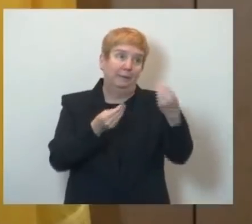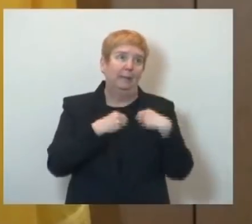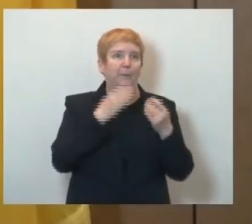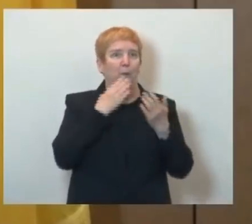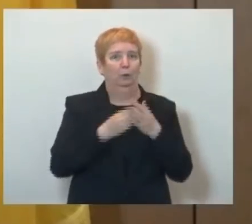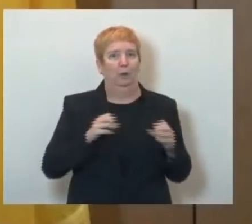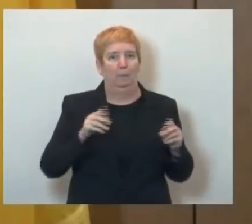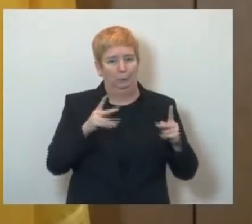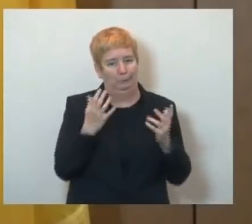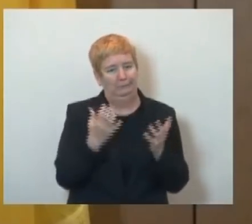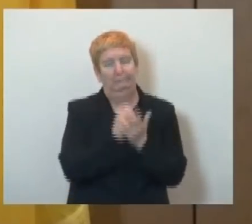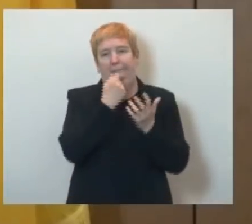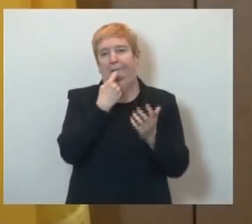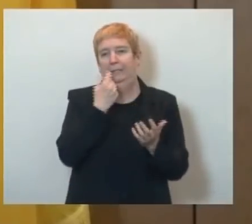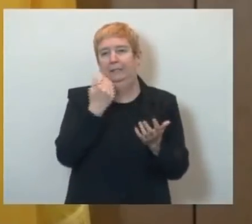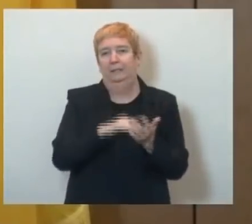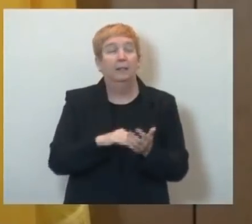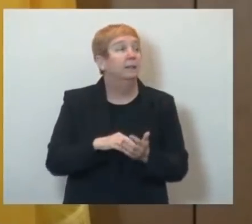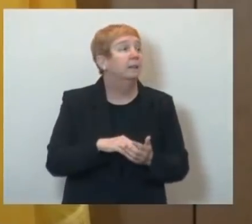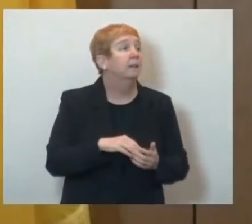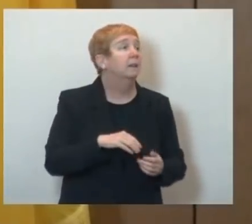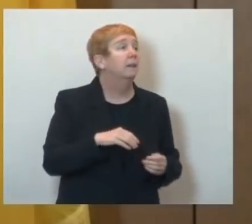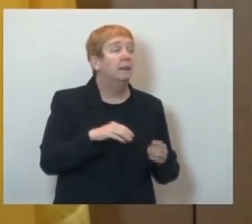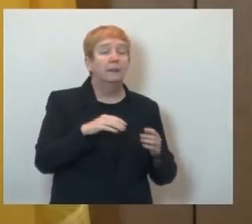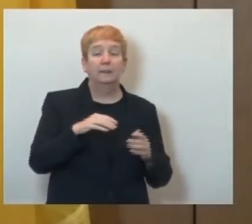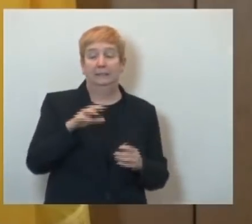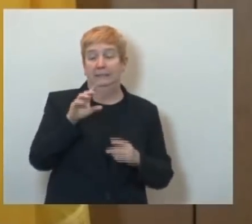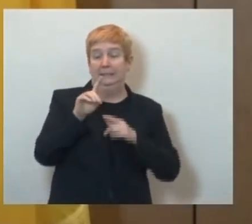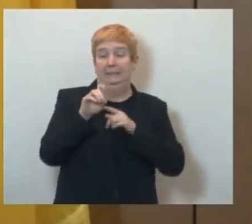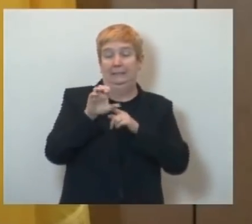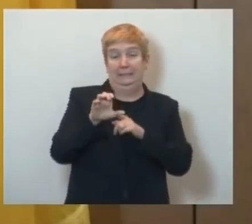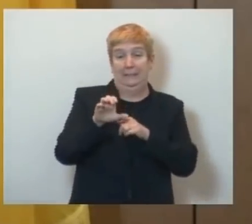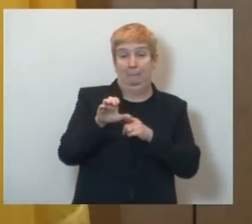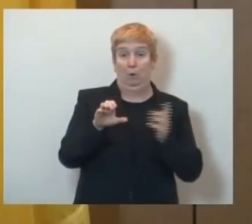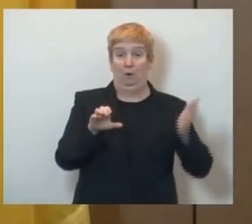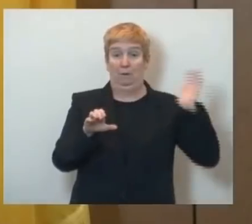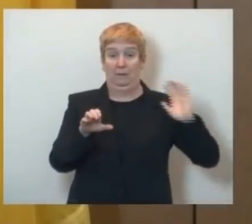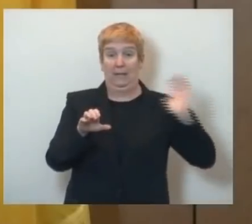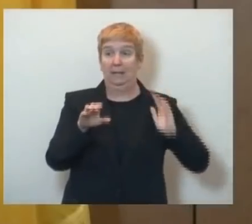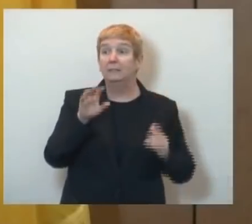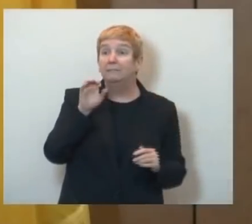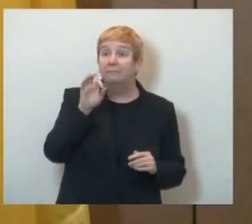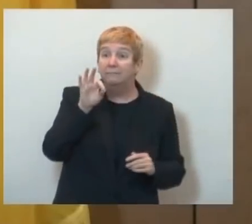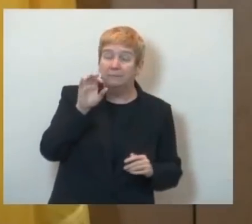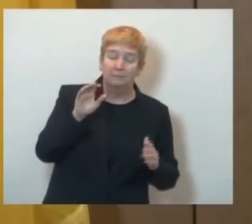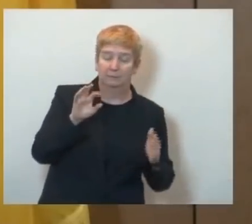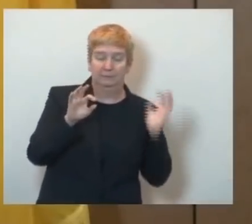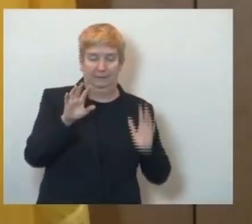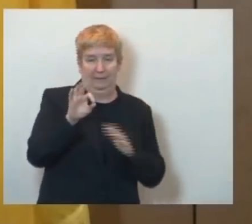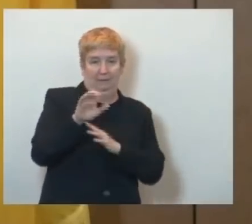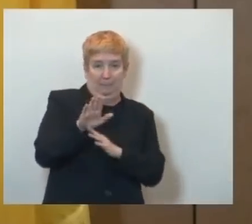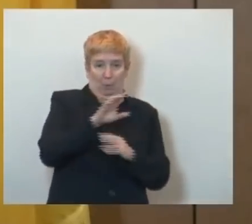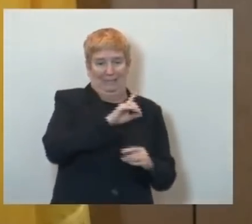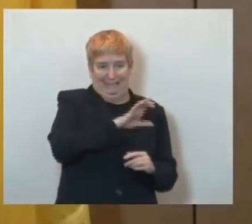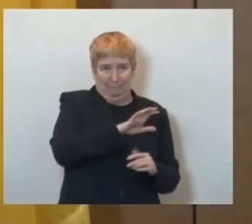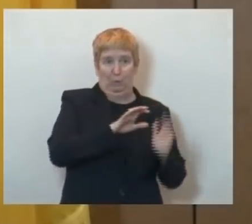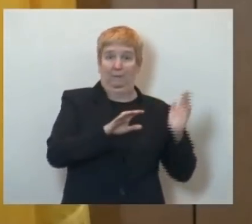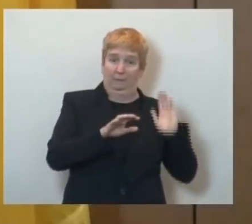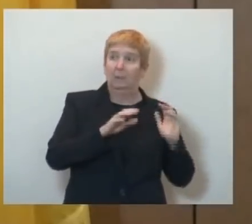The focus in December by the federal government should have been on testing. and figuring